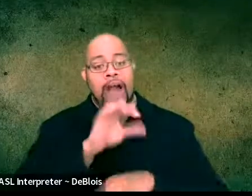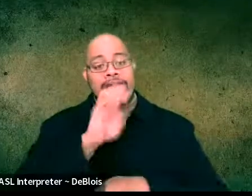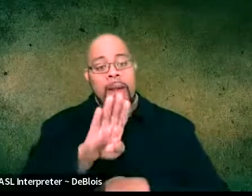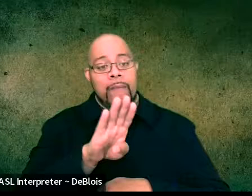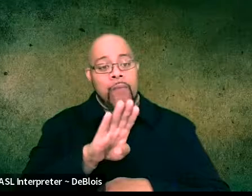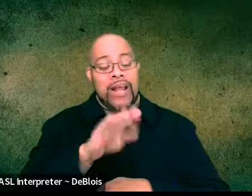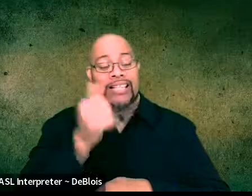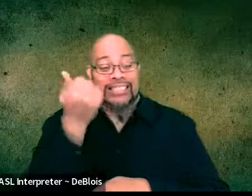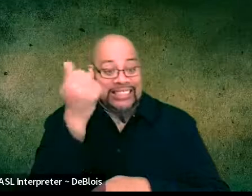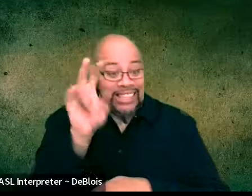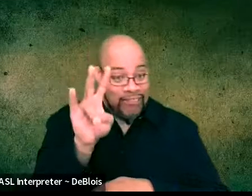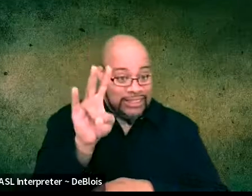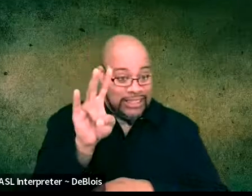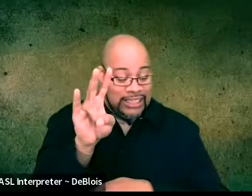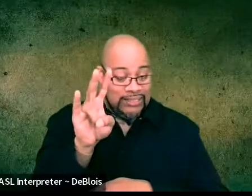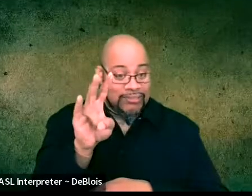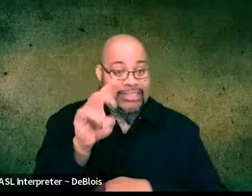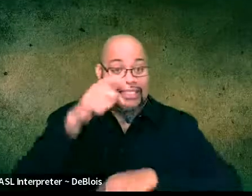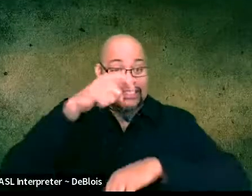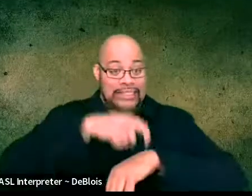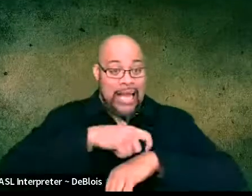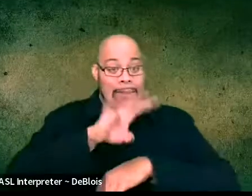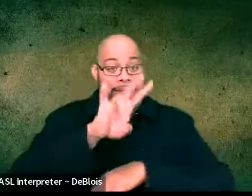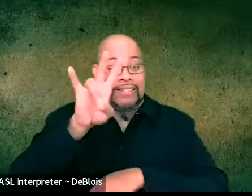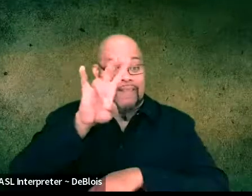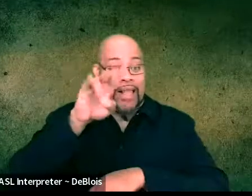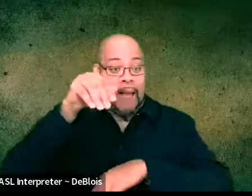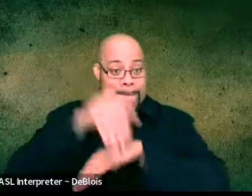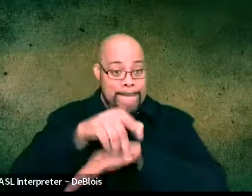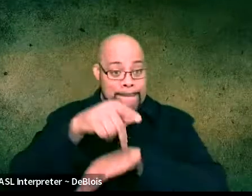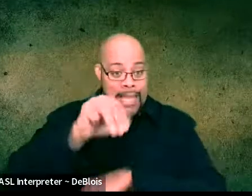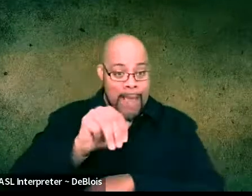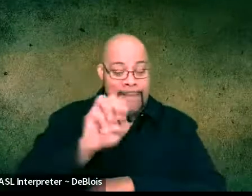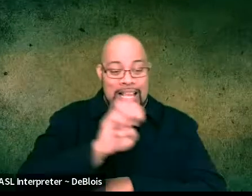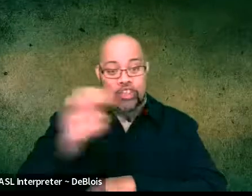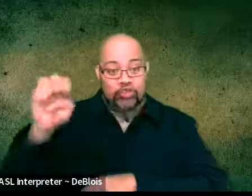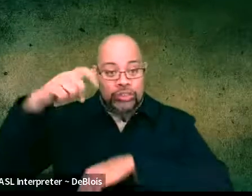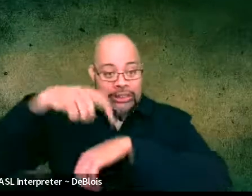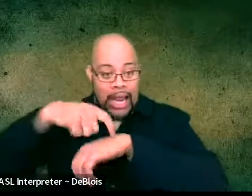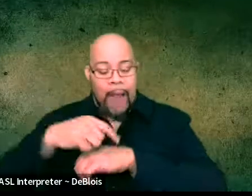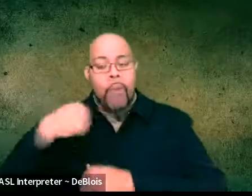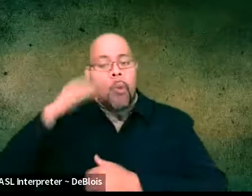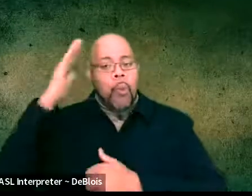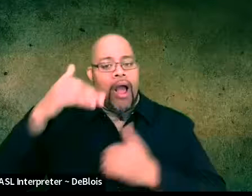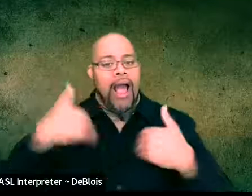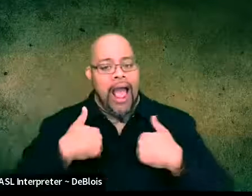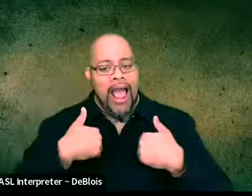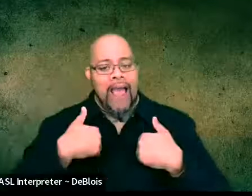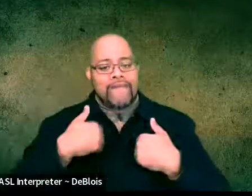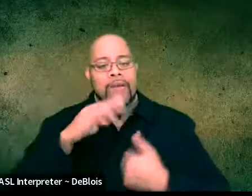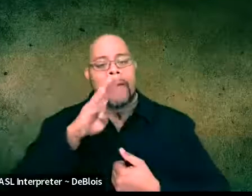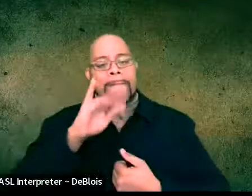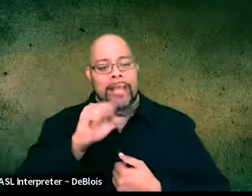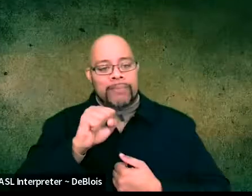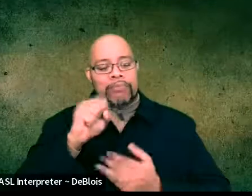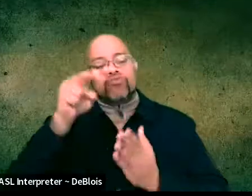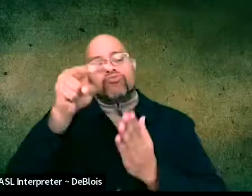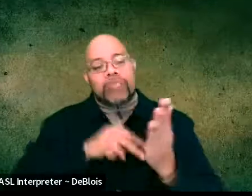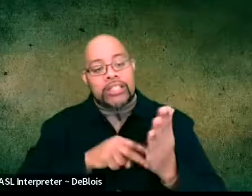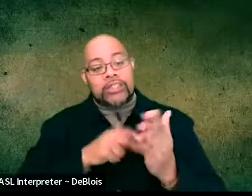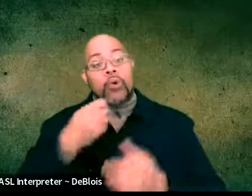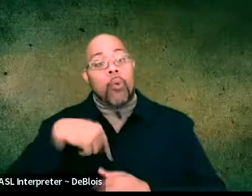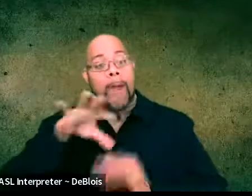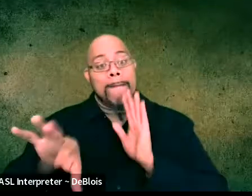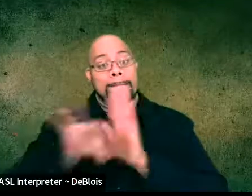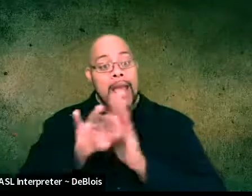February 17th at 7:00 p.m. Eastern Time, we're going to be having our Bims Reads. And so we'll